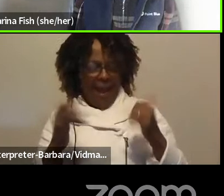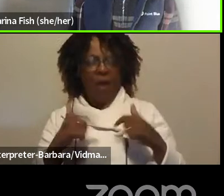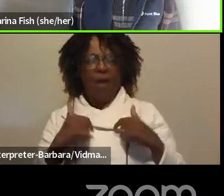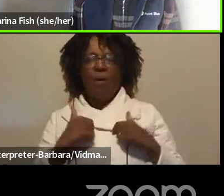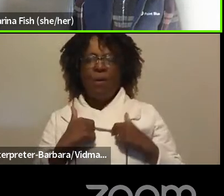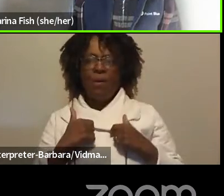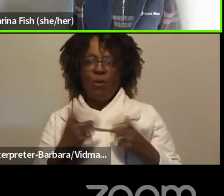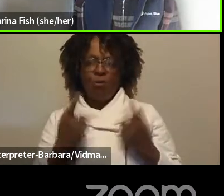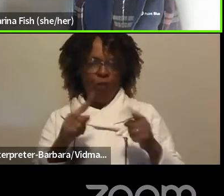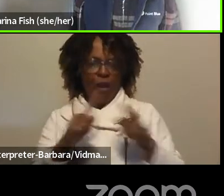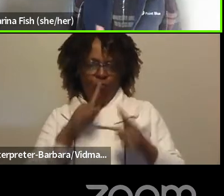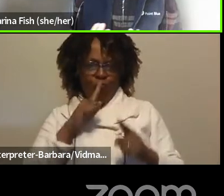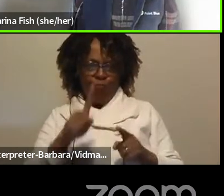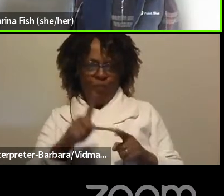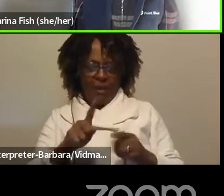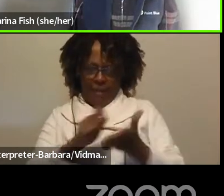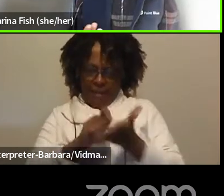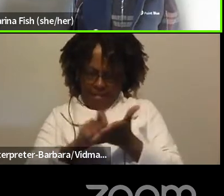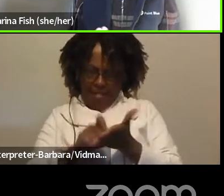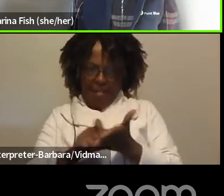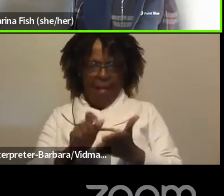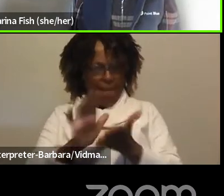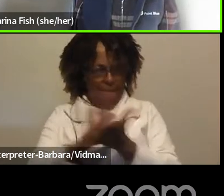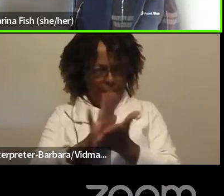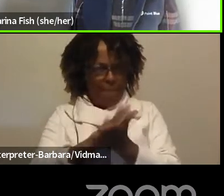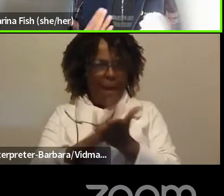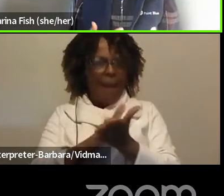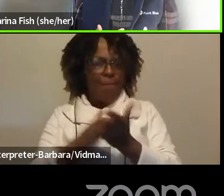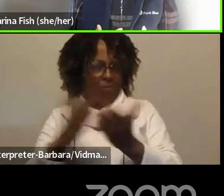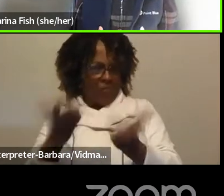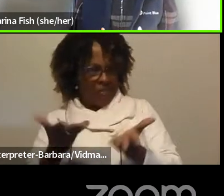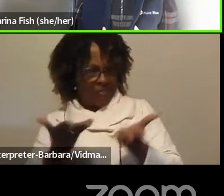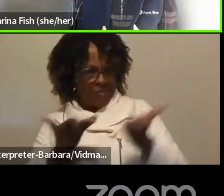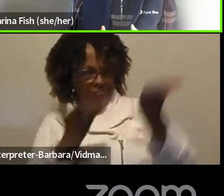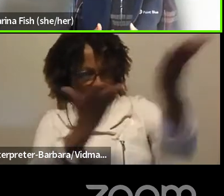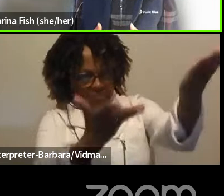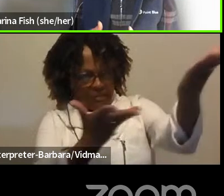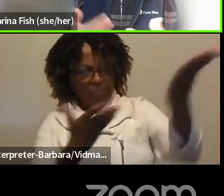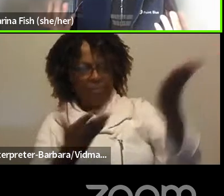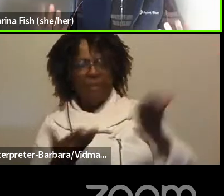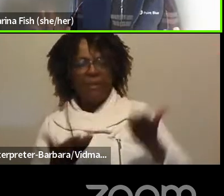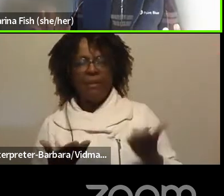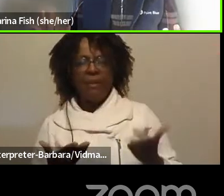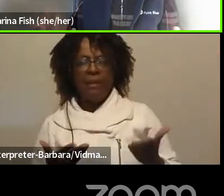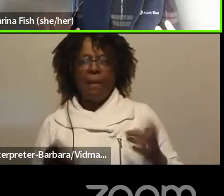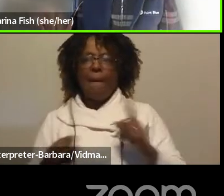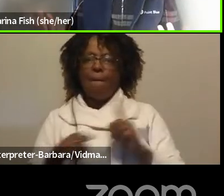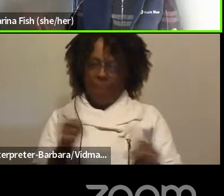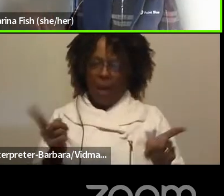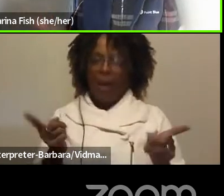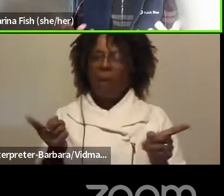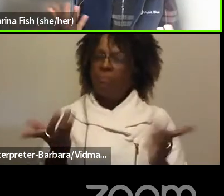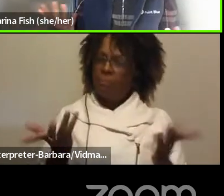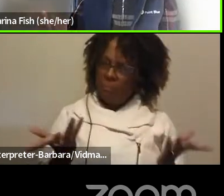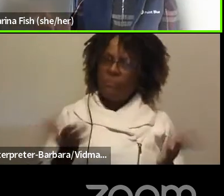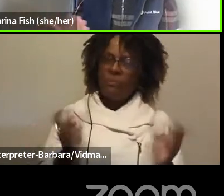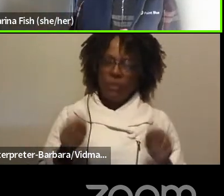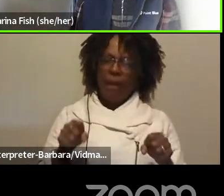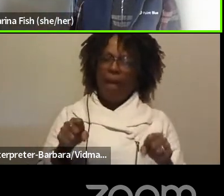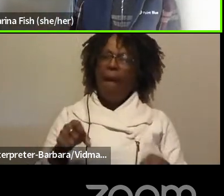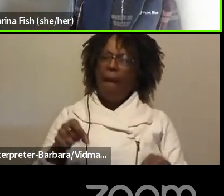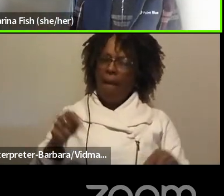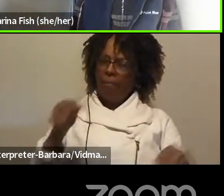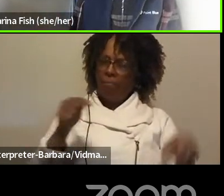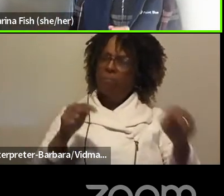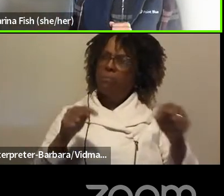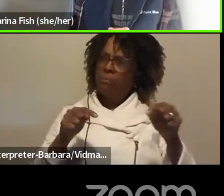get something out on that end. But when I'm feeling pretty low, you can look back on saying your CV, or if you journal on your journaling and